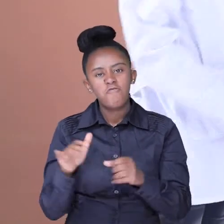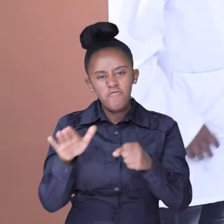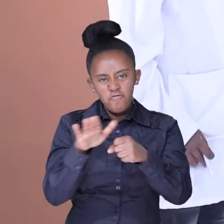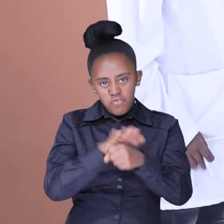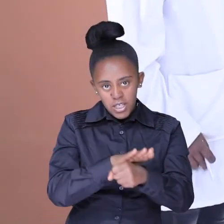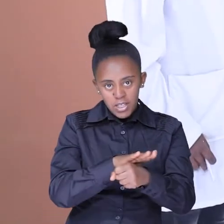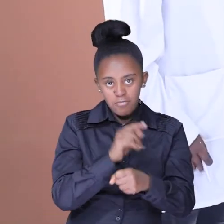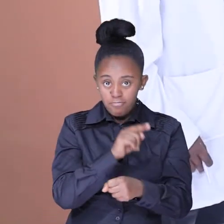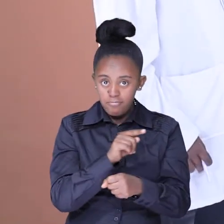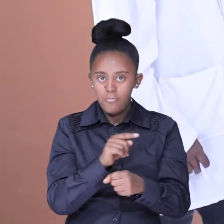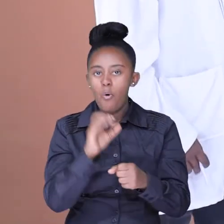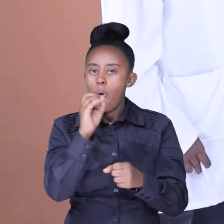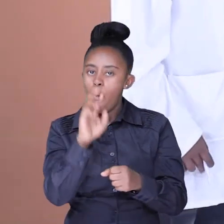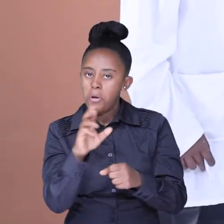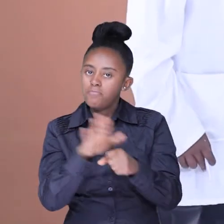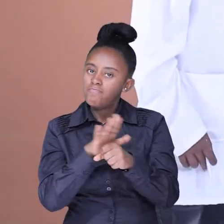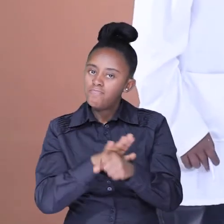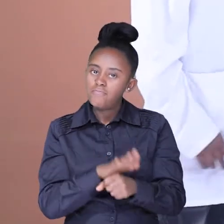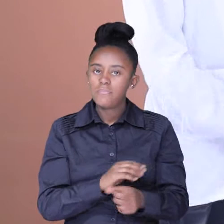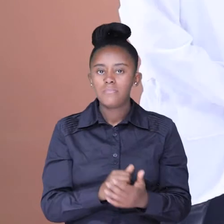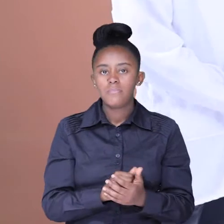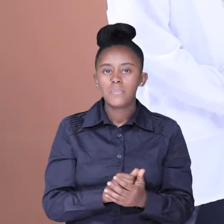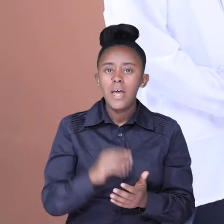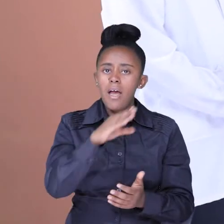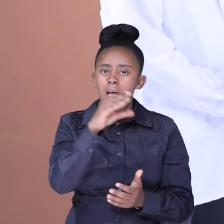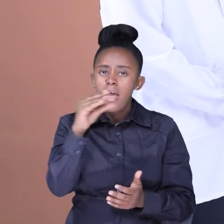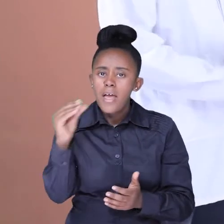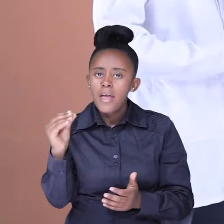gates. In case of AND